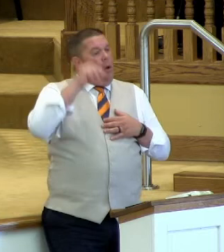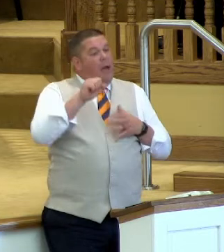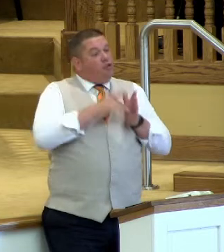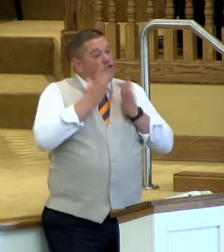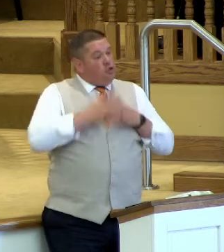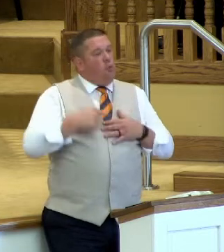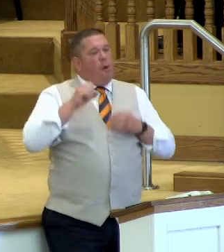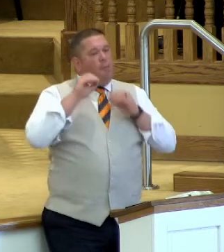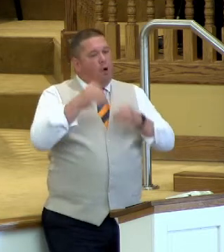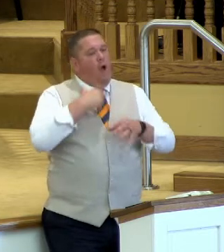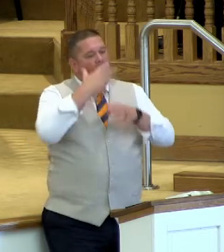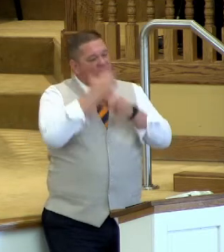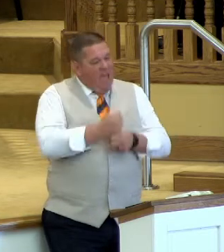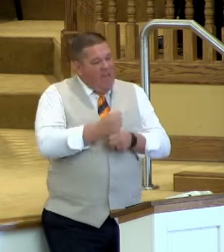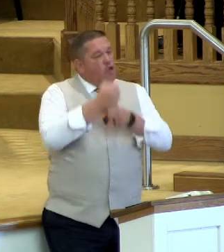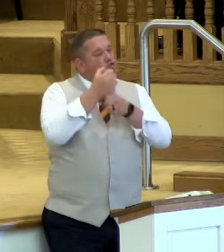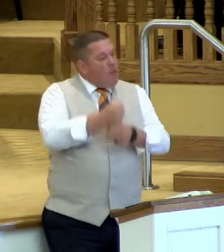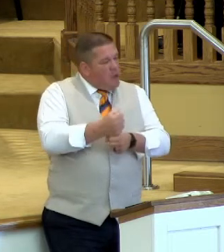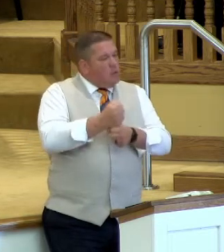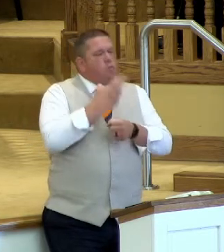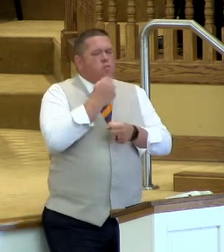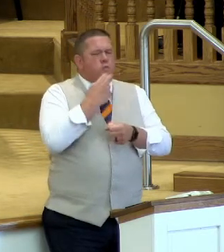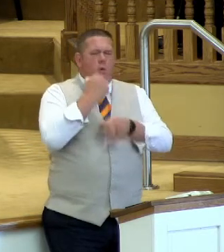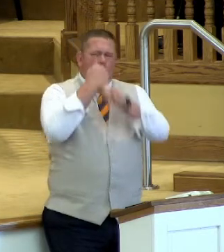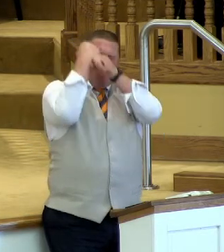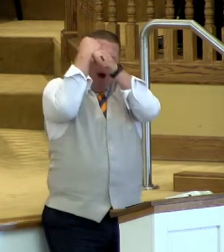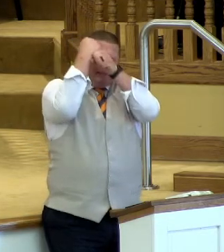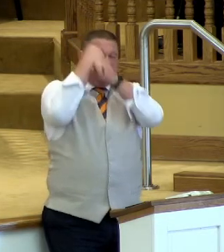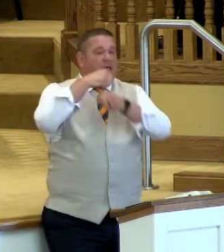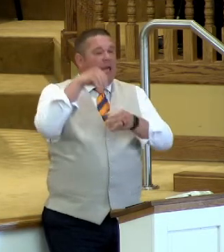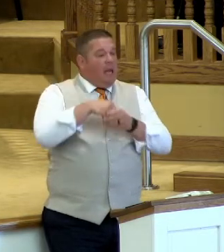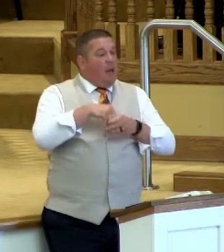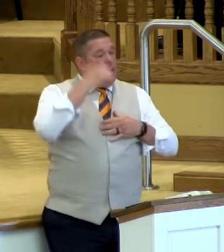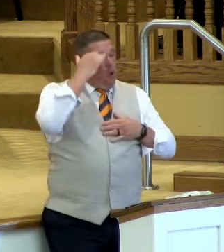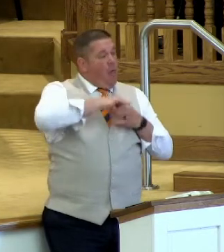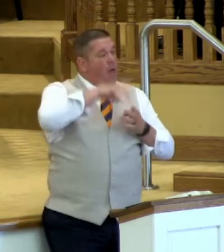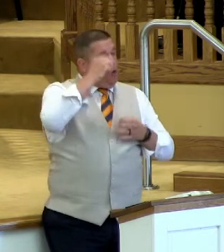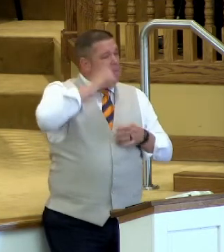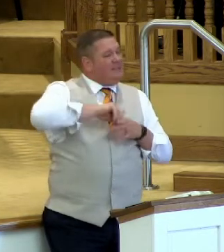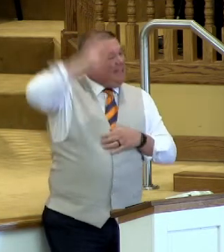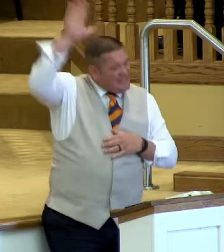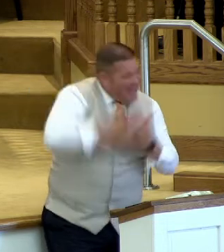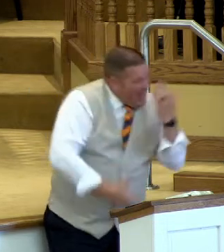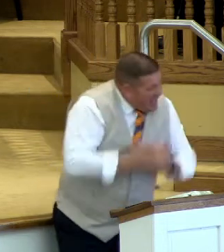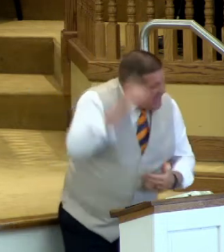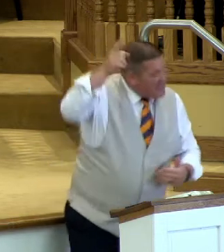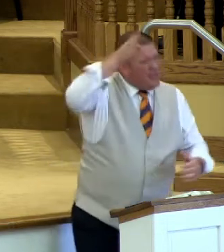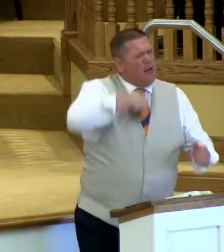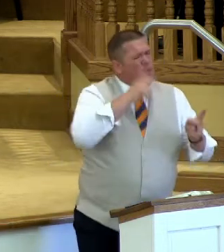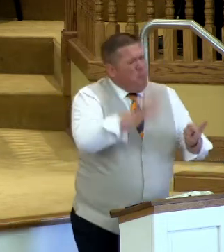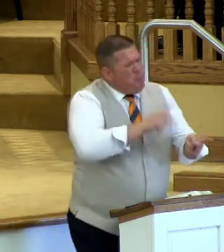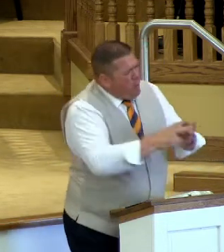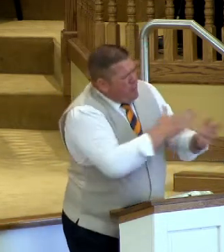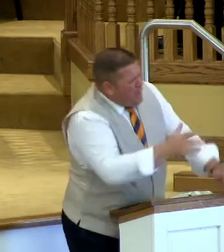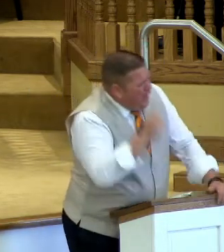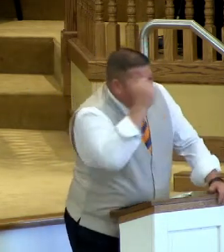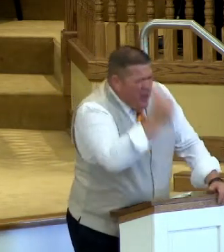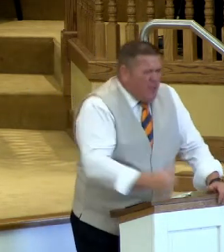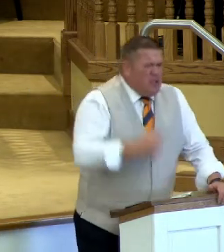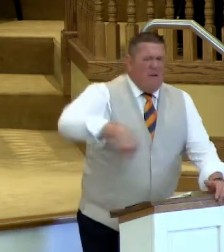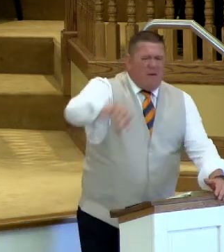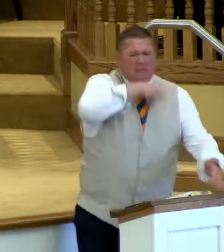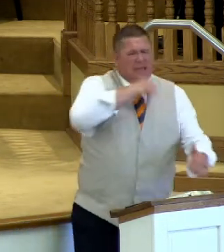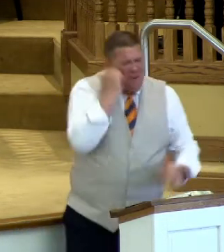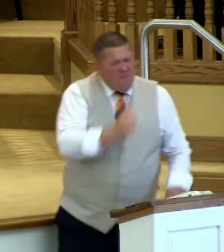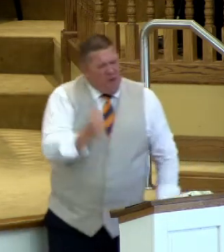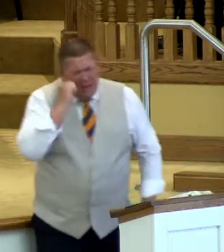put our faith and our trust, and we need to understand that the unknown is in God's hand. God has a perfect plan for each and every one of us